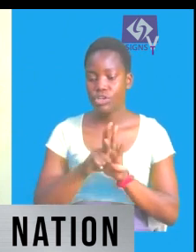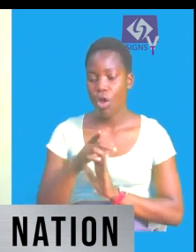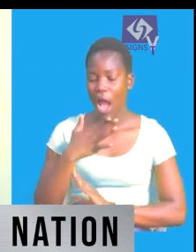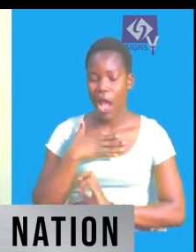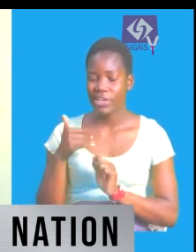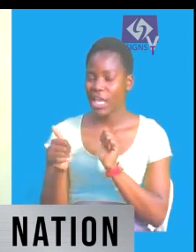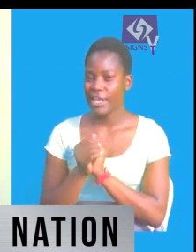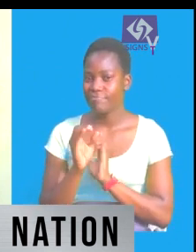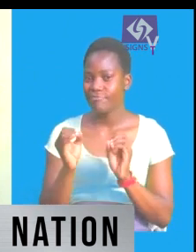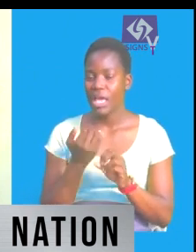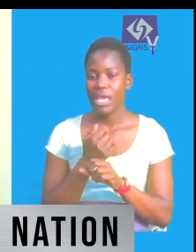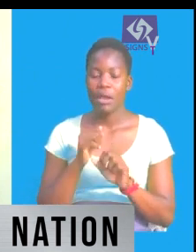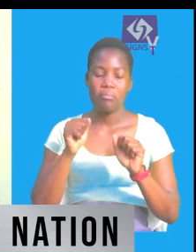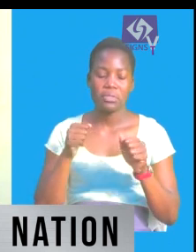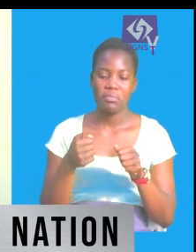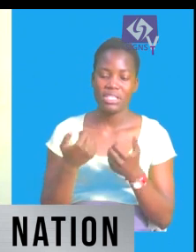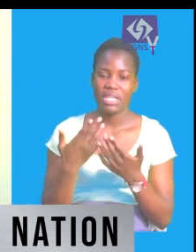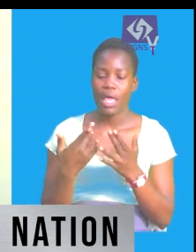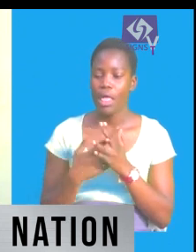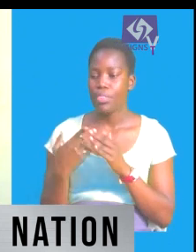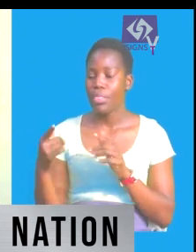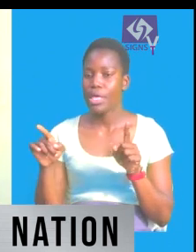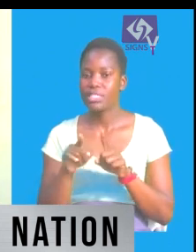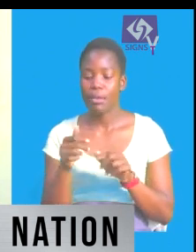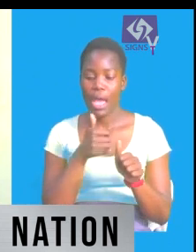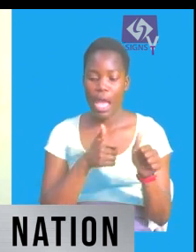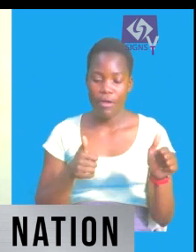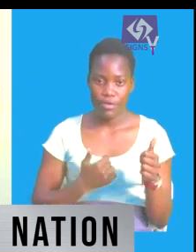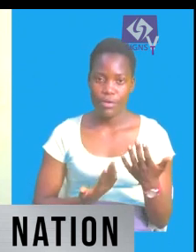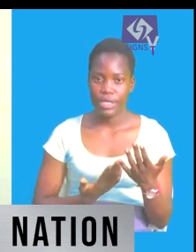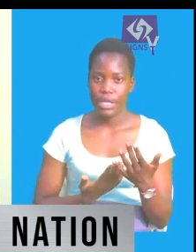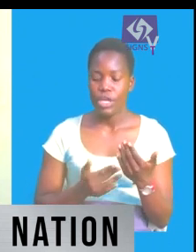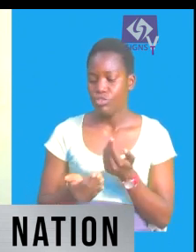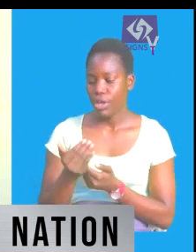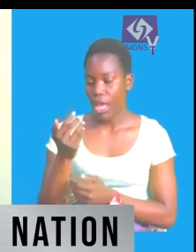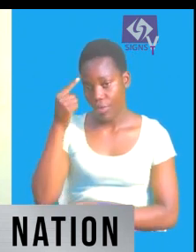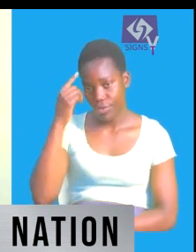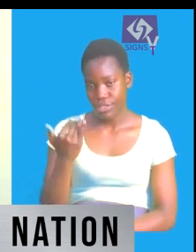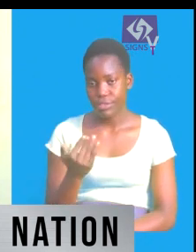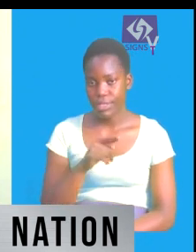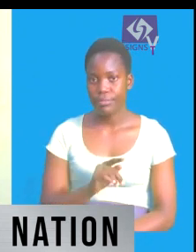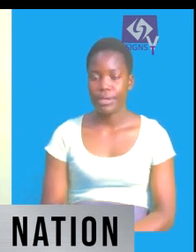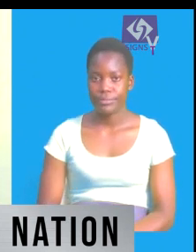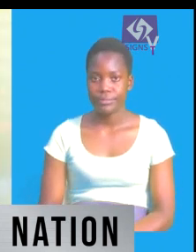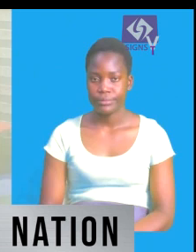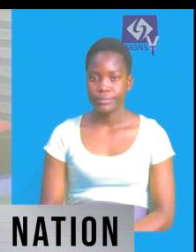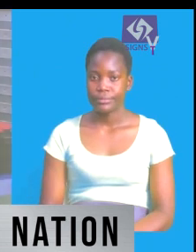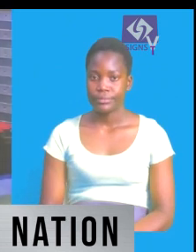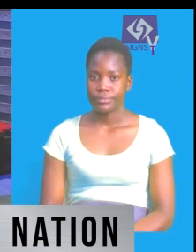wata investigate paka lini, they can buy their way out. Okay. Yeah. So now,